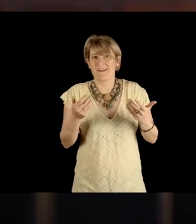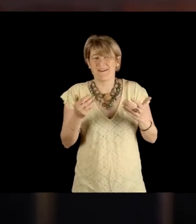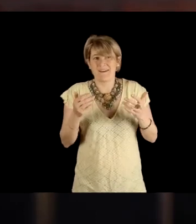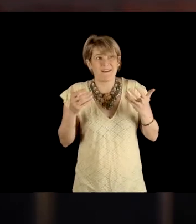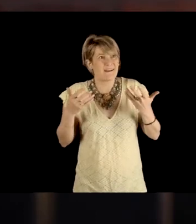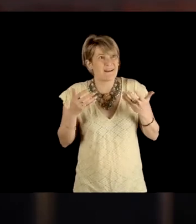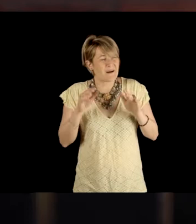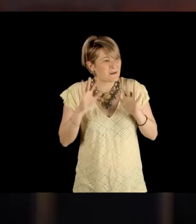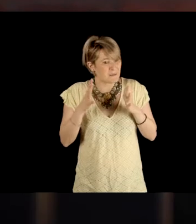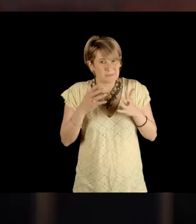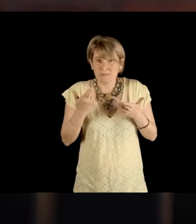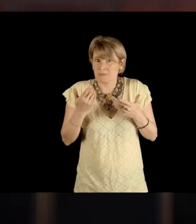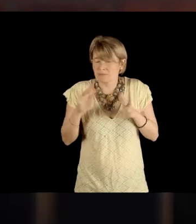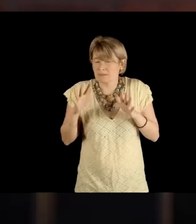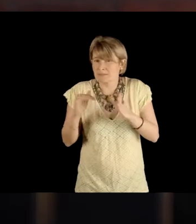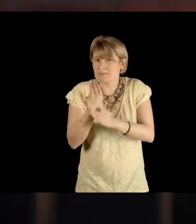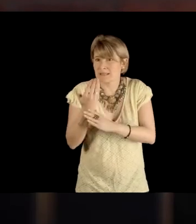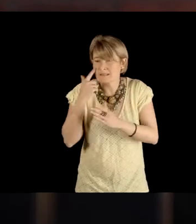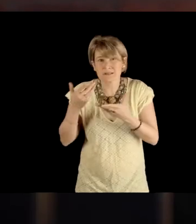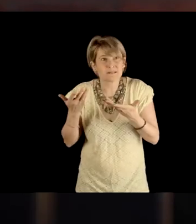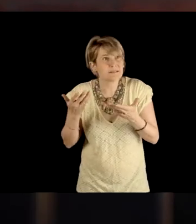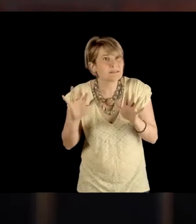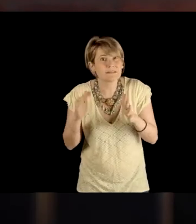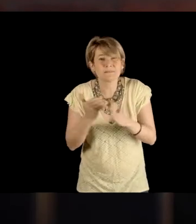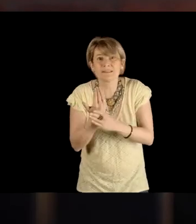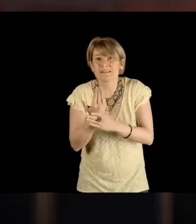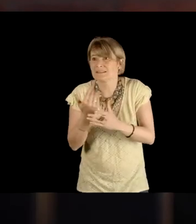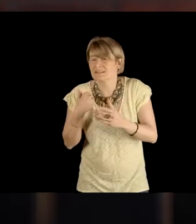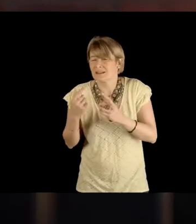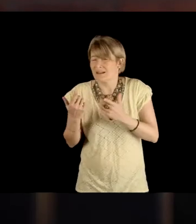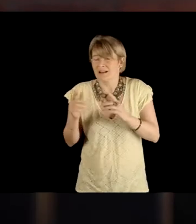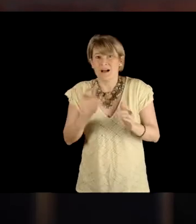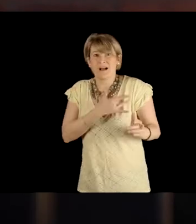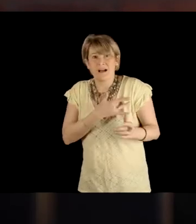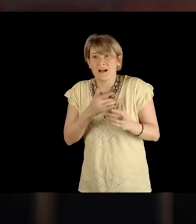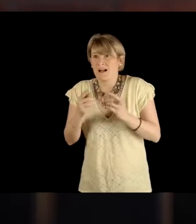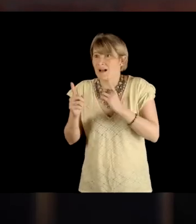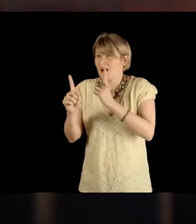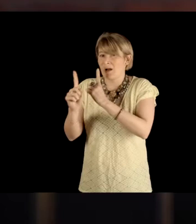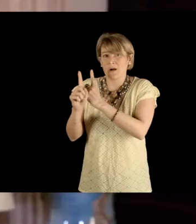our thoughts, our impressions, they have such a hold on our being.